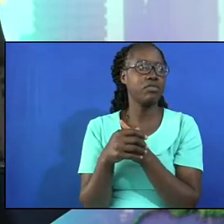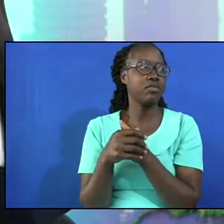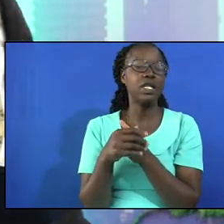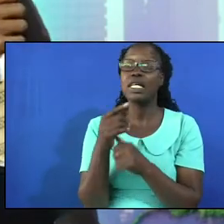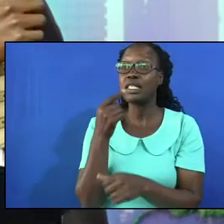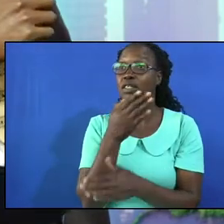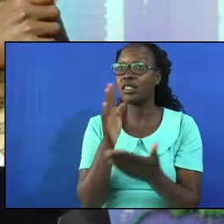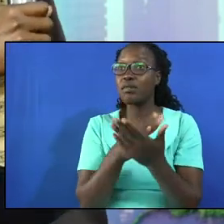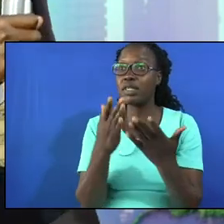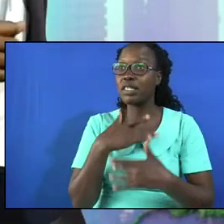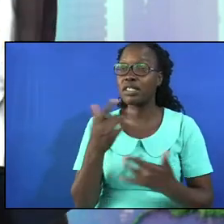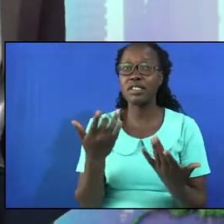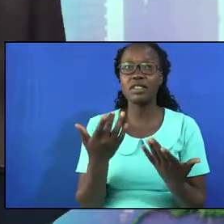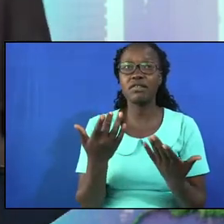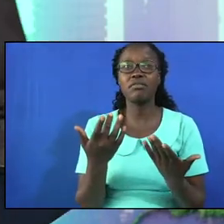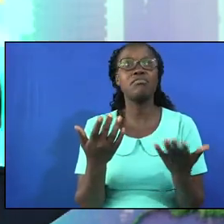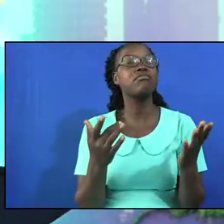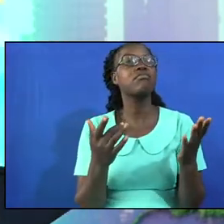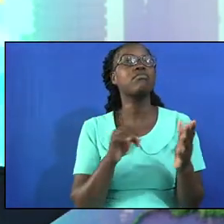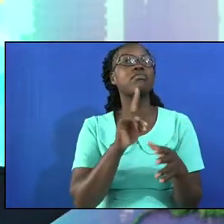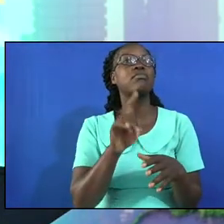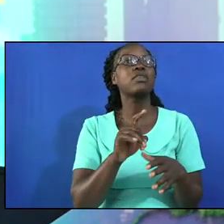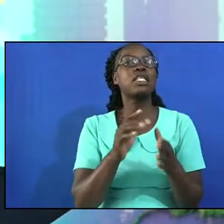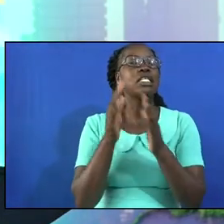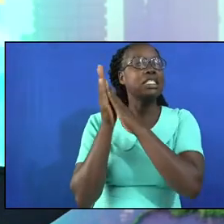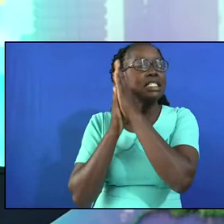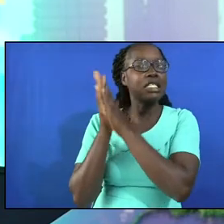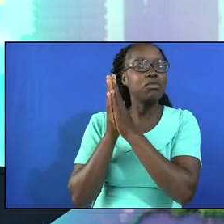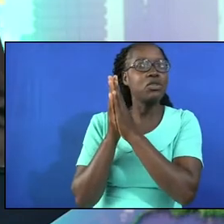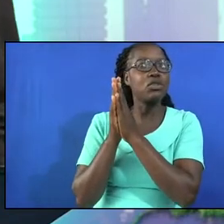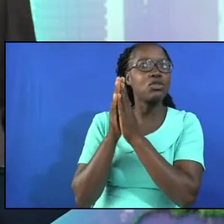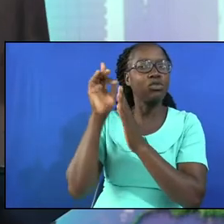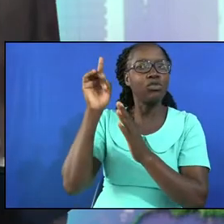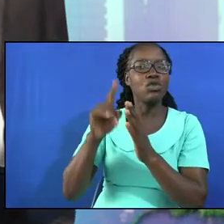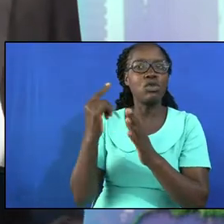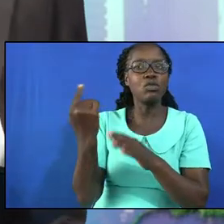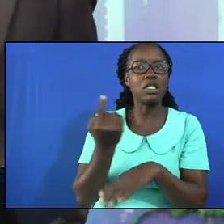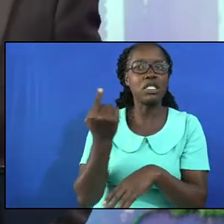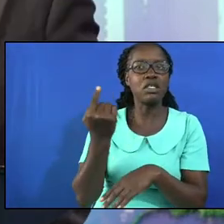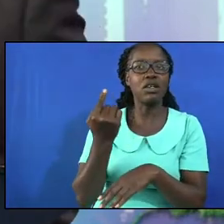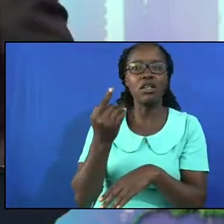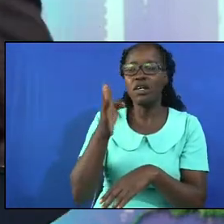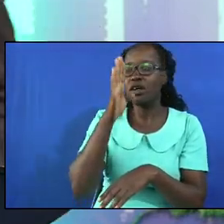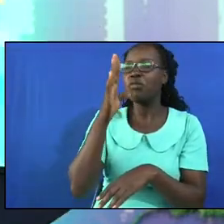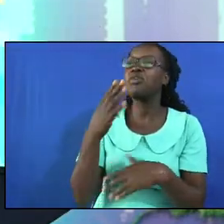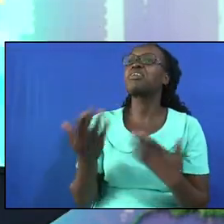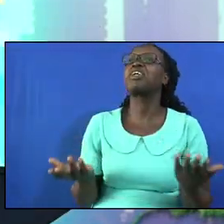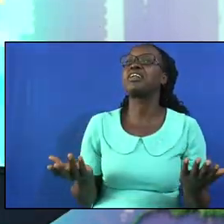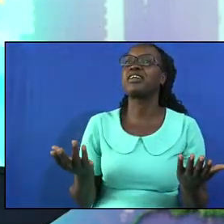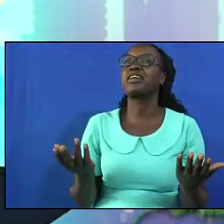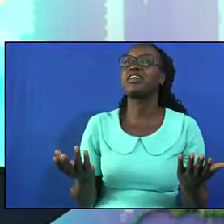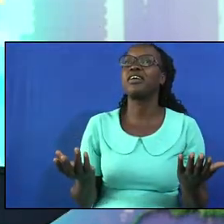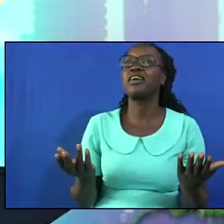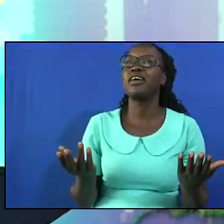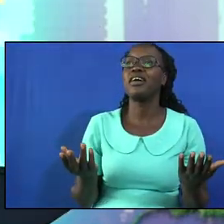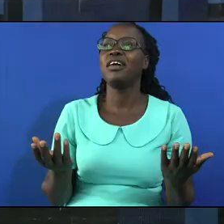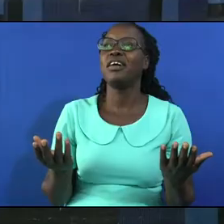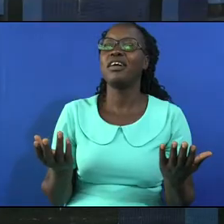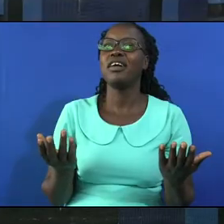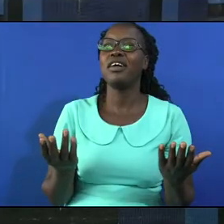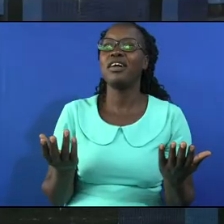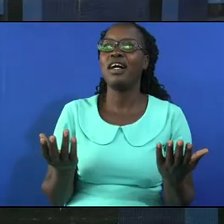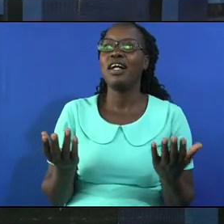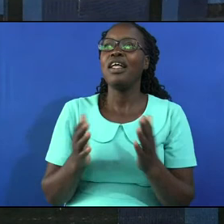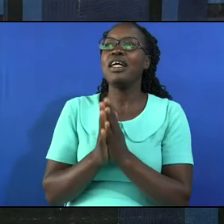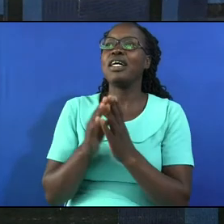Can I tell you something interesting? Because Samson was not able to be single, Mungu ni nani? Who is God?